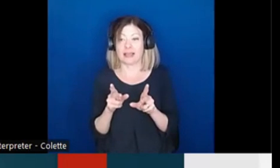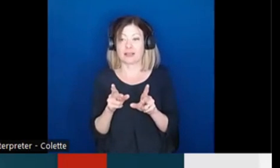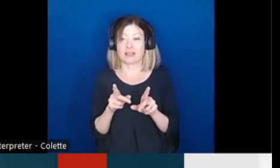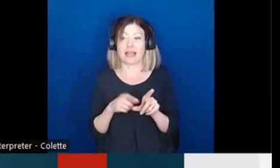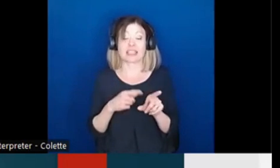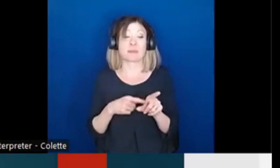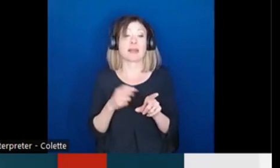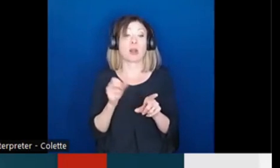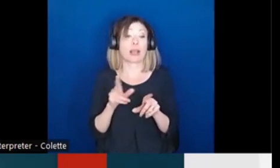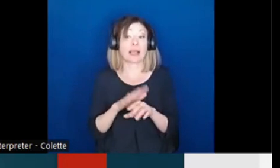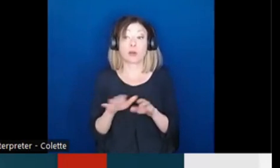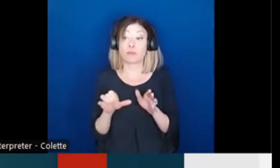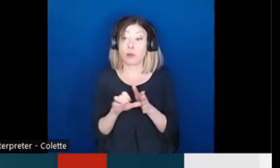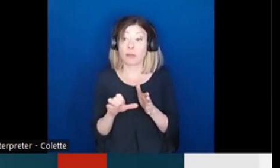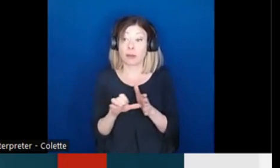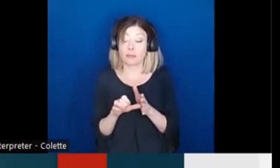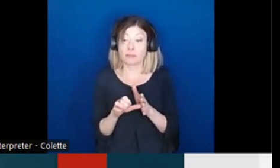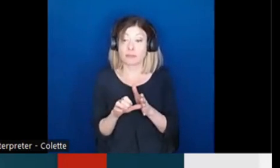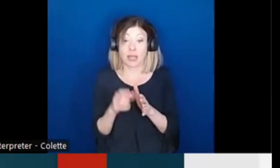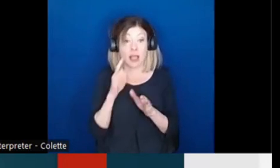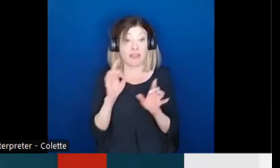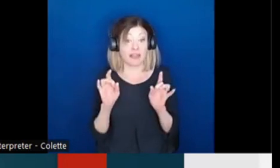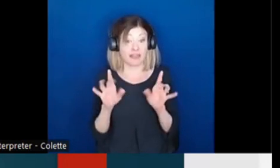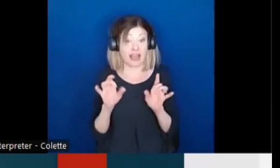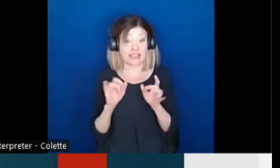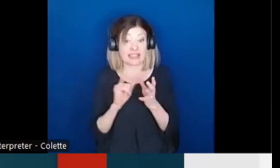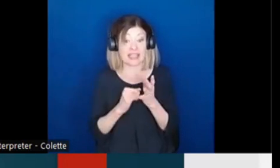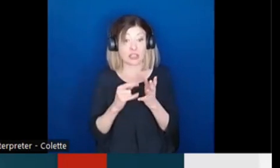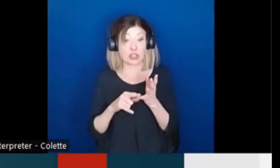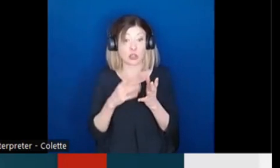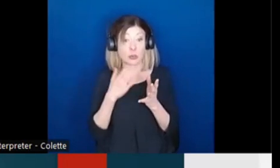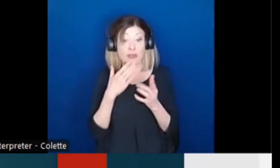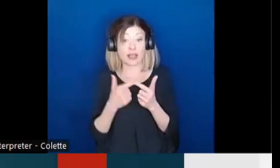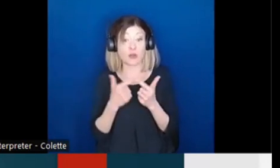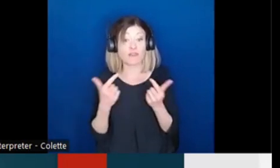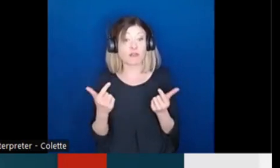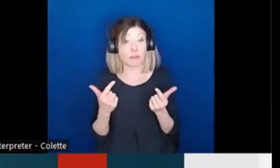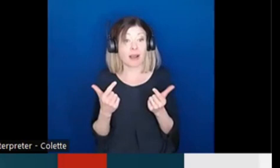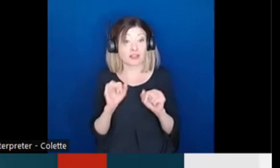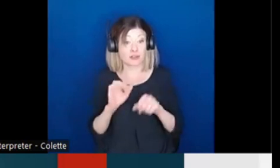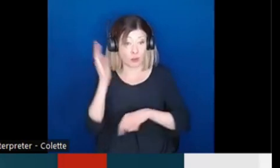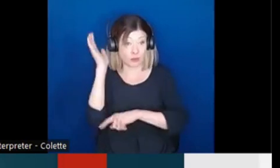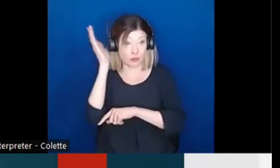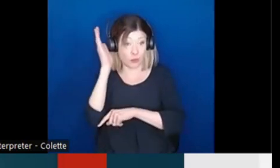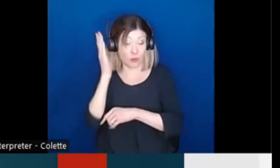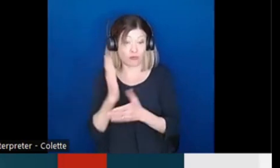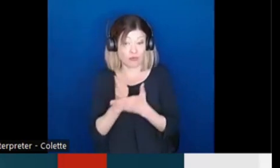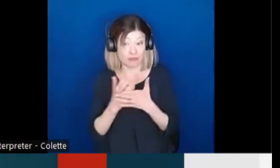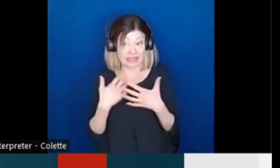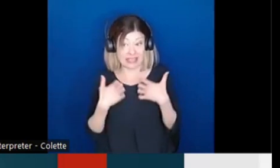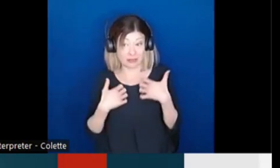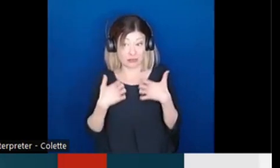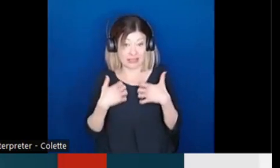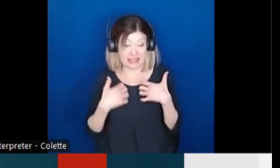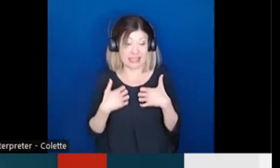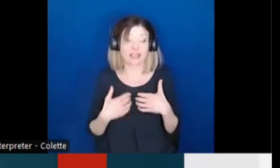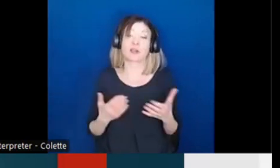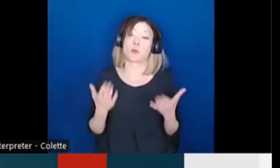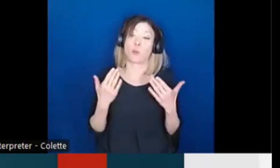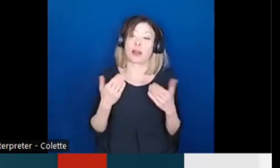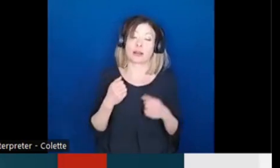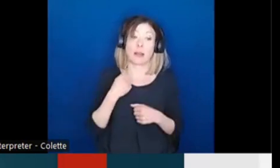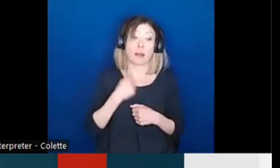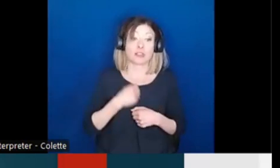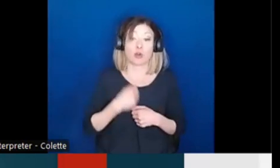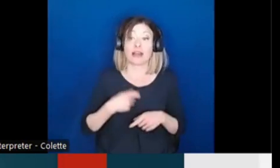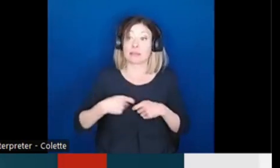problem. I think that's it, Sue. Thank you very Okay. much for your talk. Really, really interesting. You're welcome. I'm sorry it interesting. did go on for